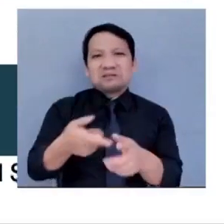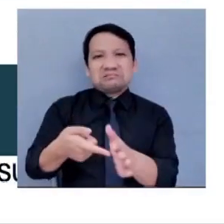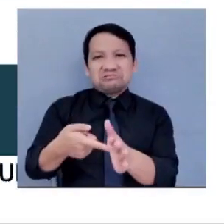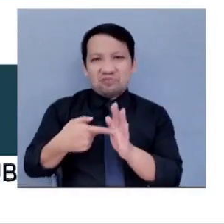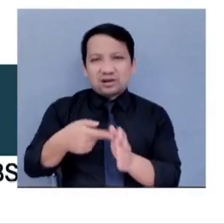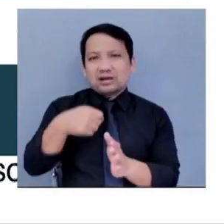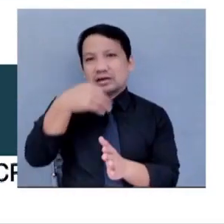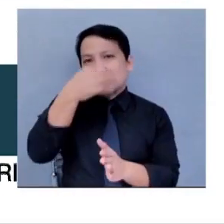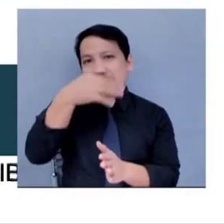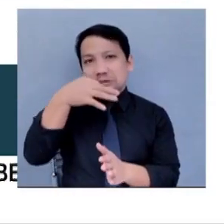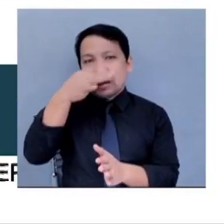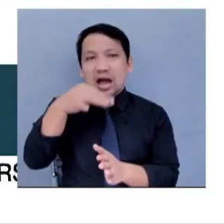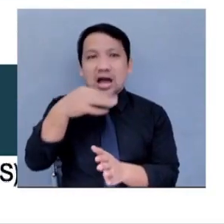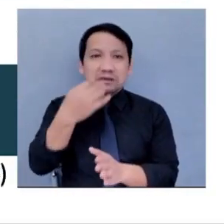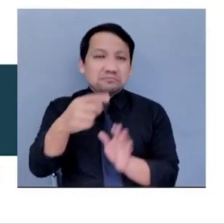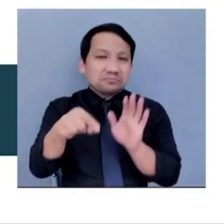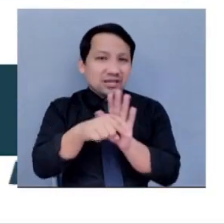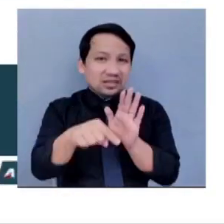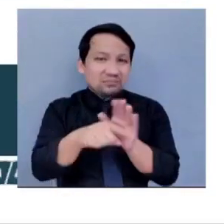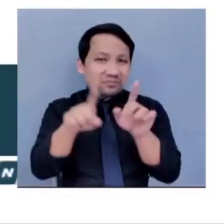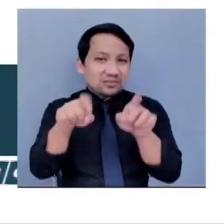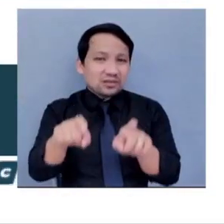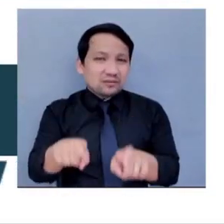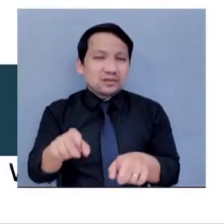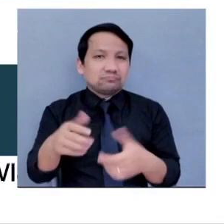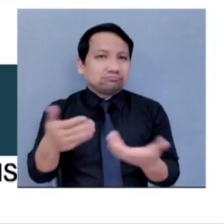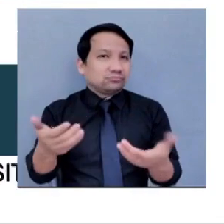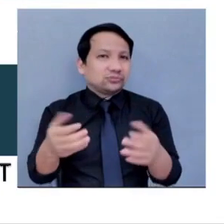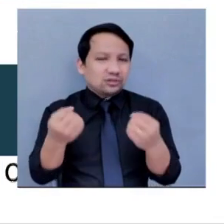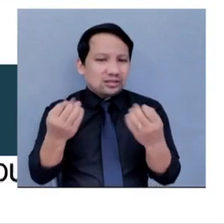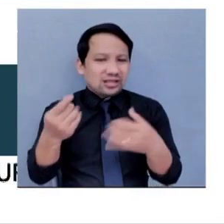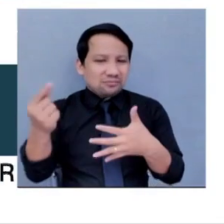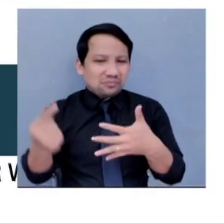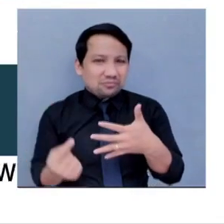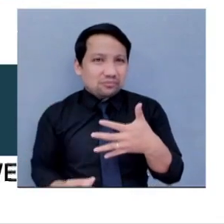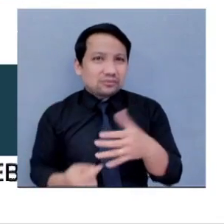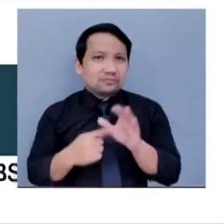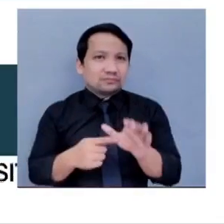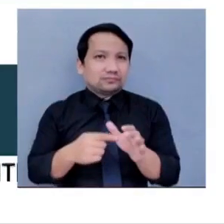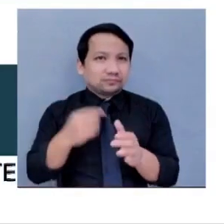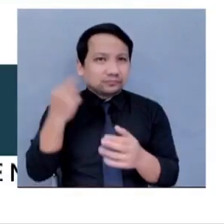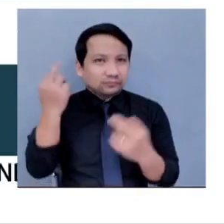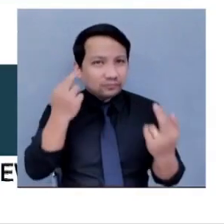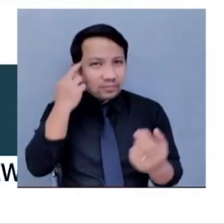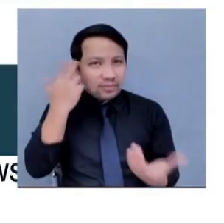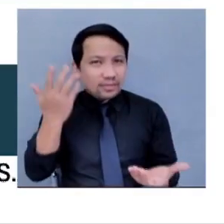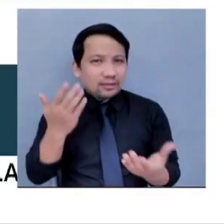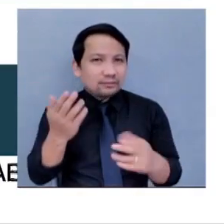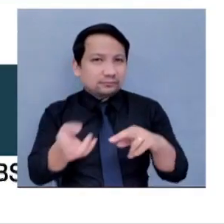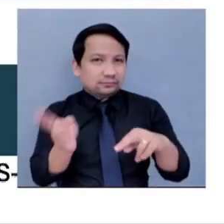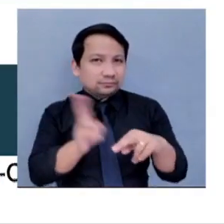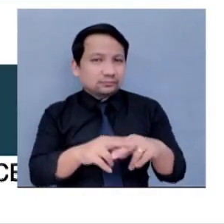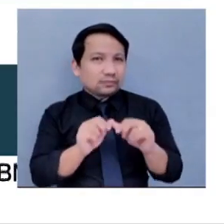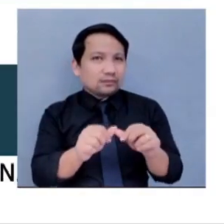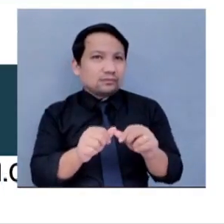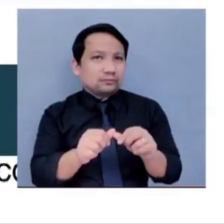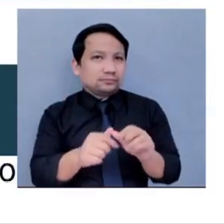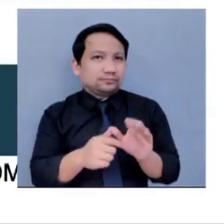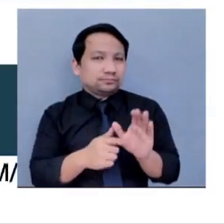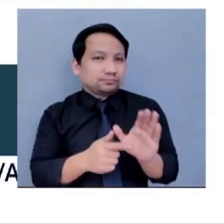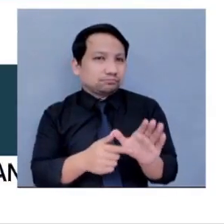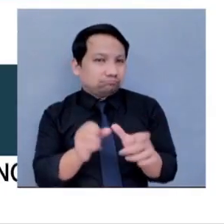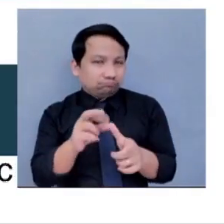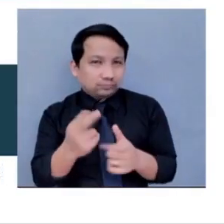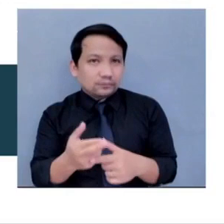there could be some upsetting factors. So would this lead to, say, another increase in cases worldwide or